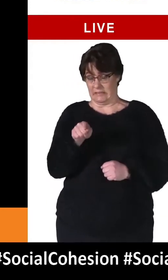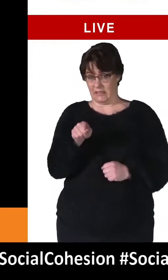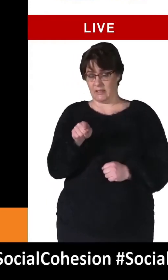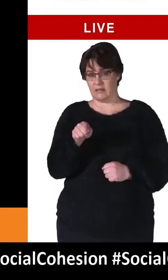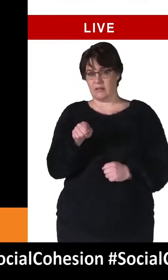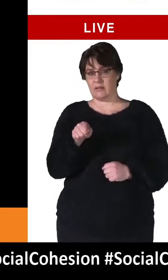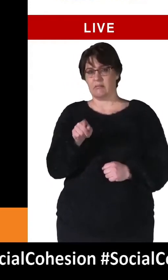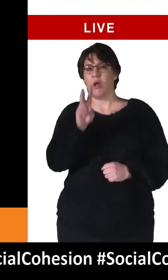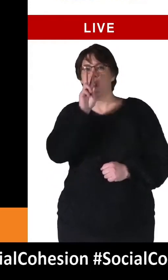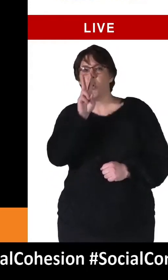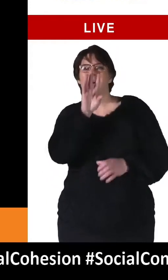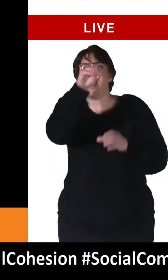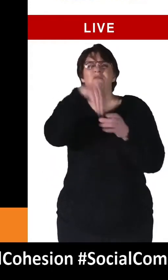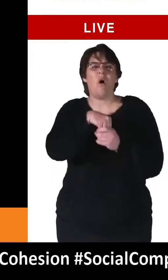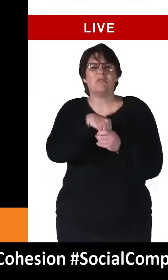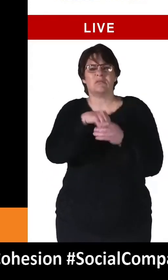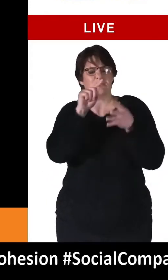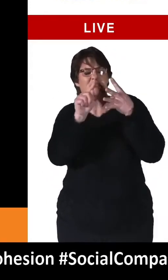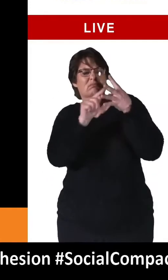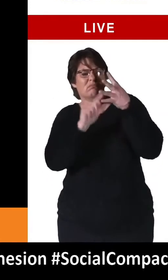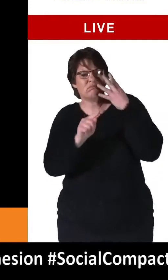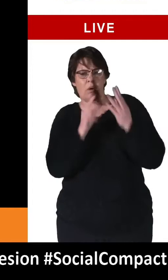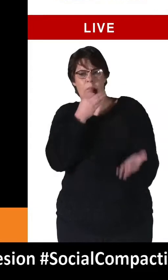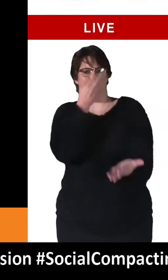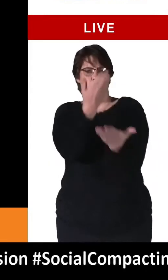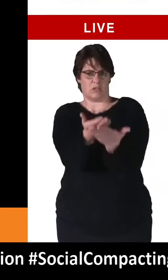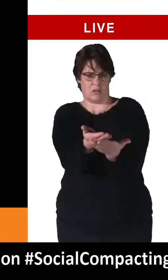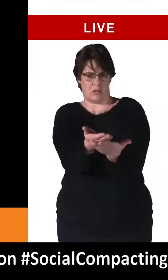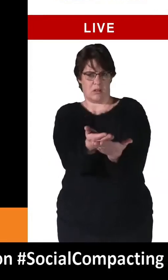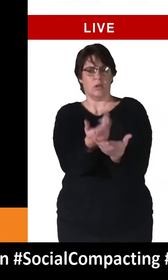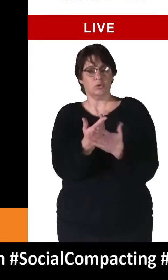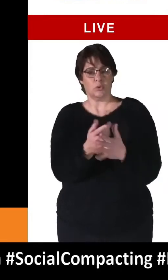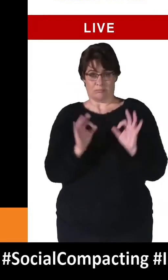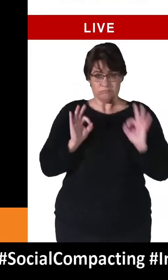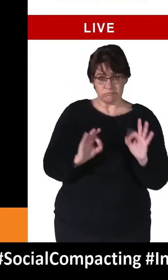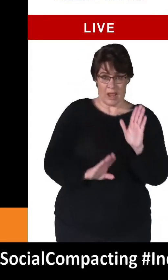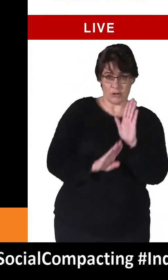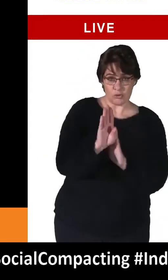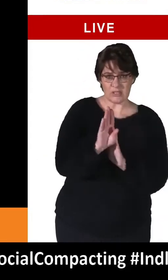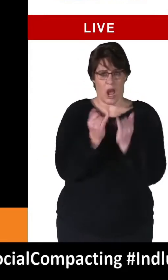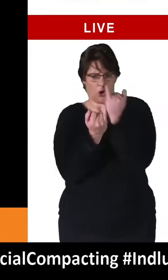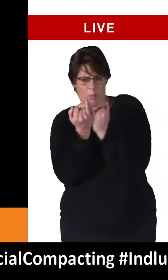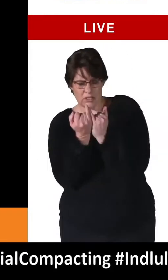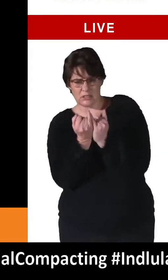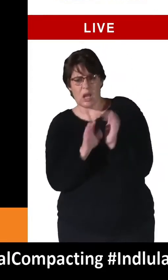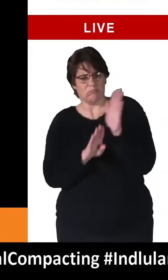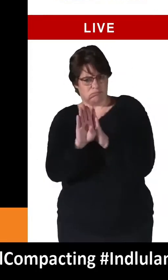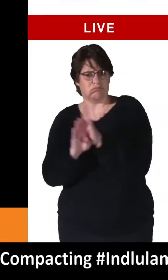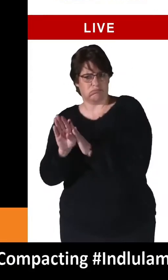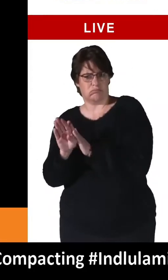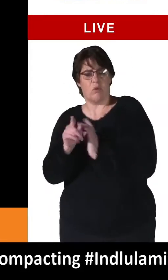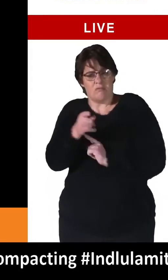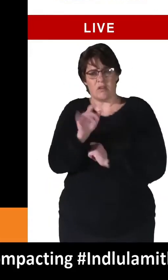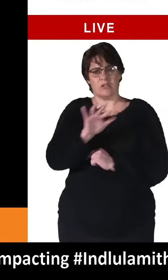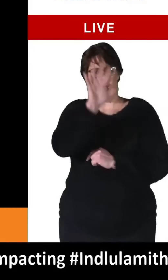we look at this, includes various proposals to increase efficiency and competitiveness of South African economy.